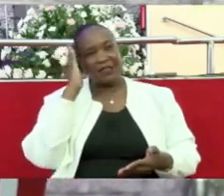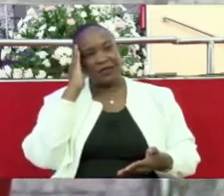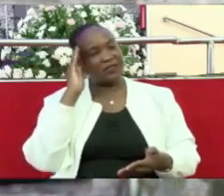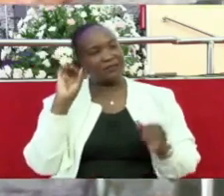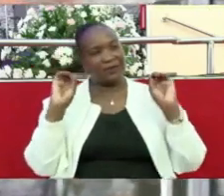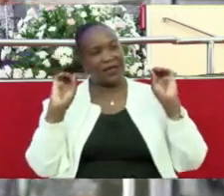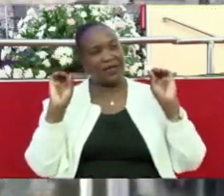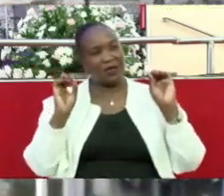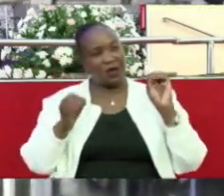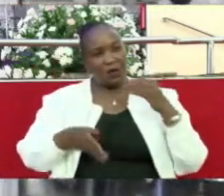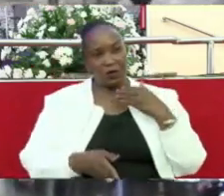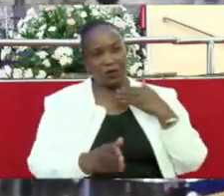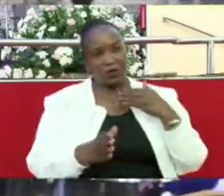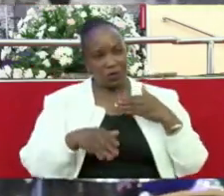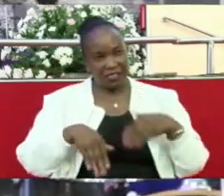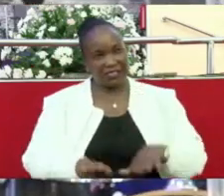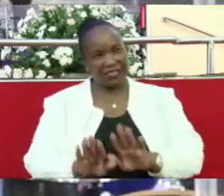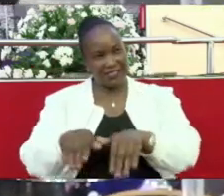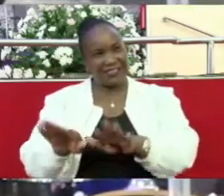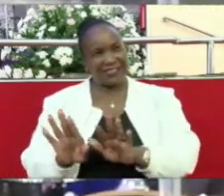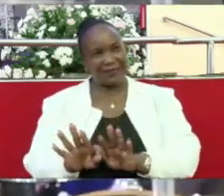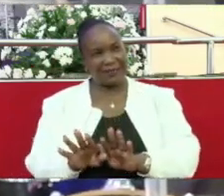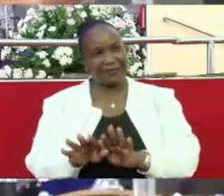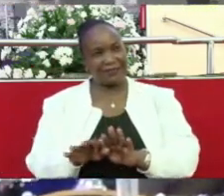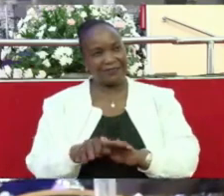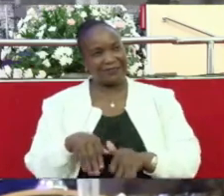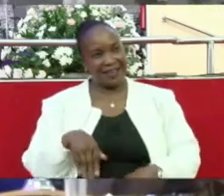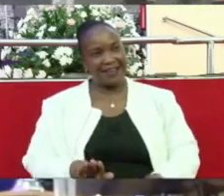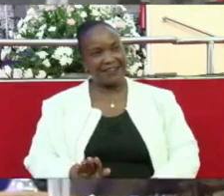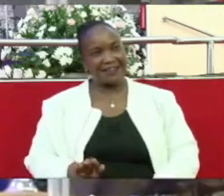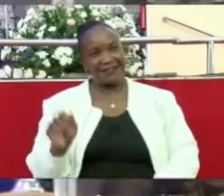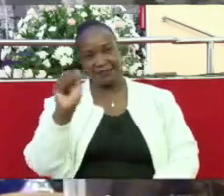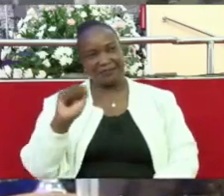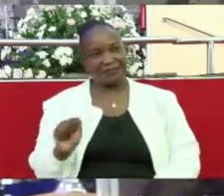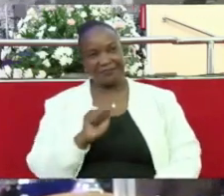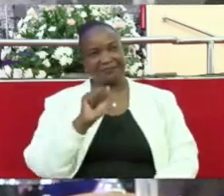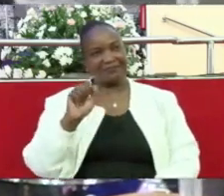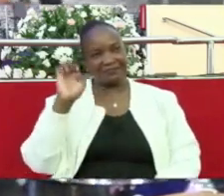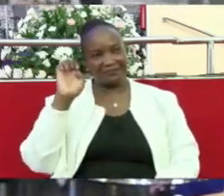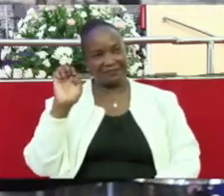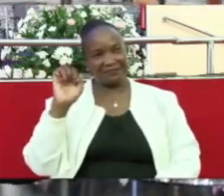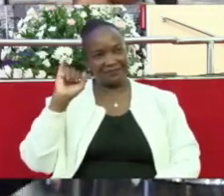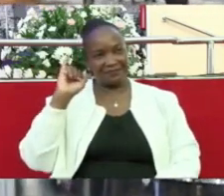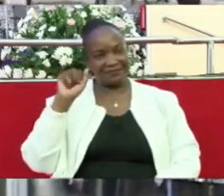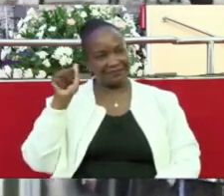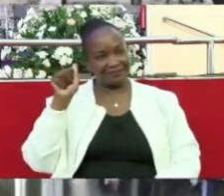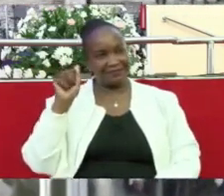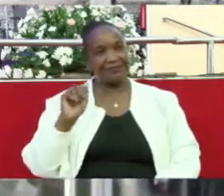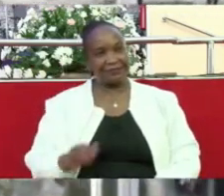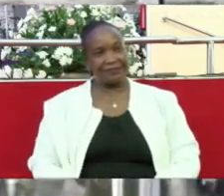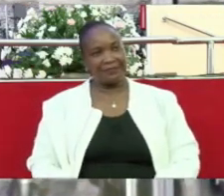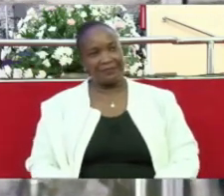wangelipita. They even cried to Moses. Wakamlilia Musa. And told him we'd rather go back. Wakamwambia afadhali tungarudi. Where we are coming